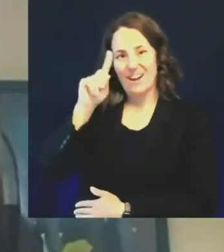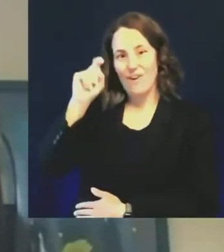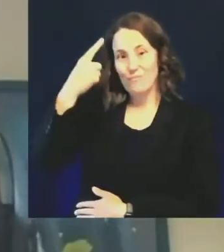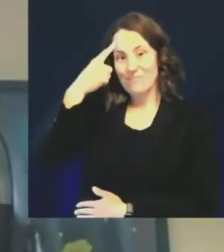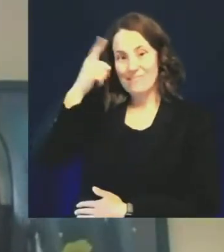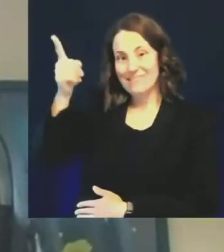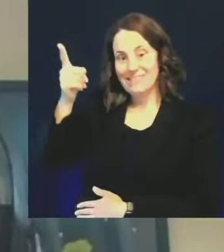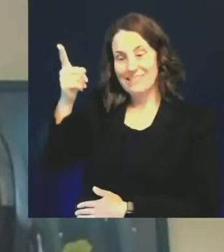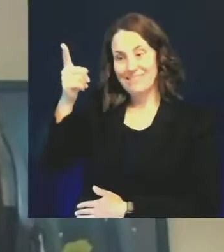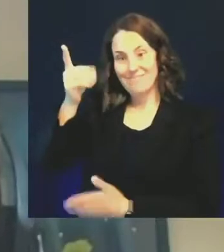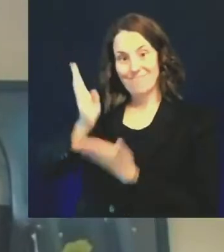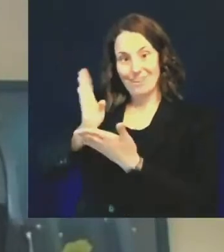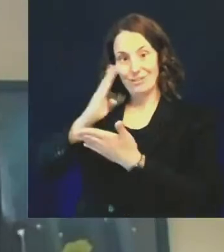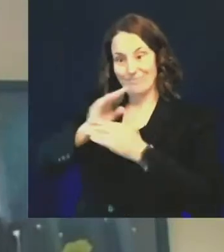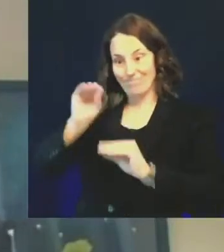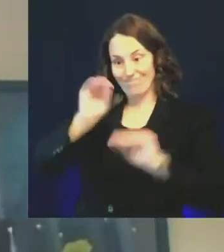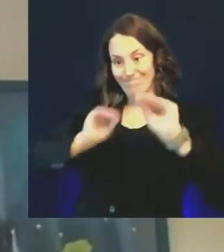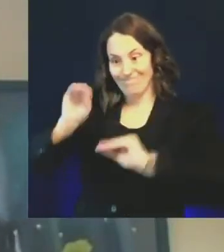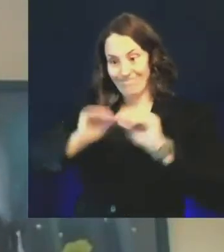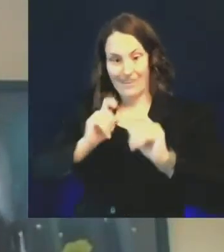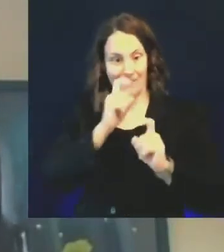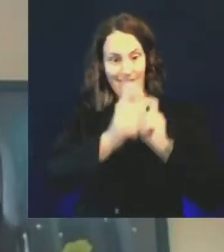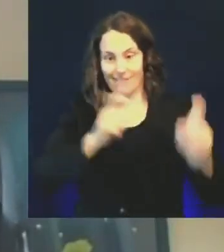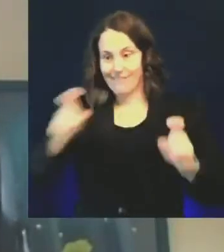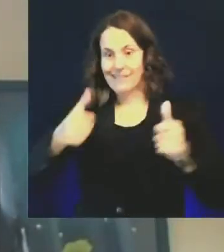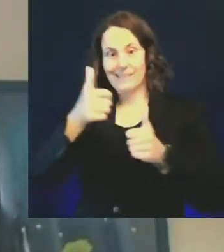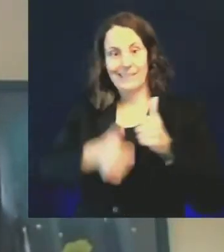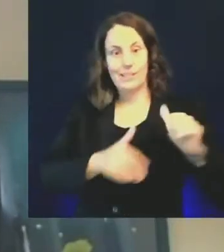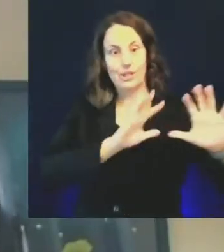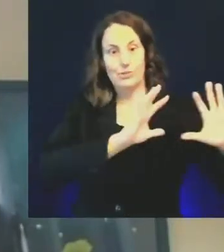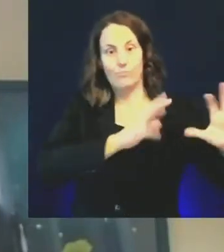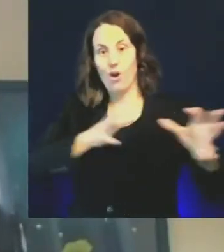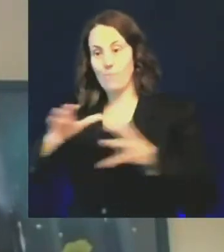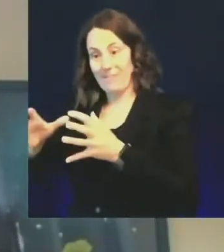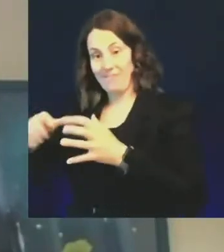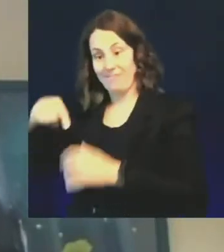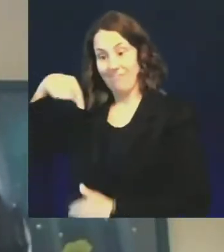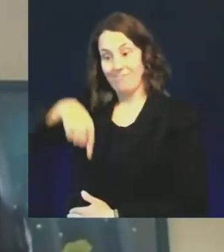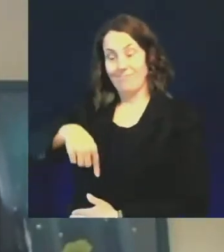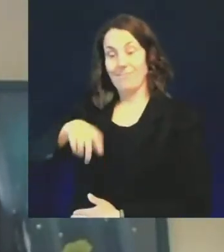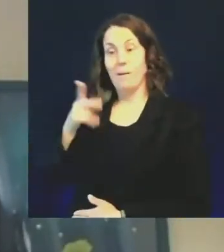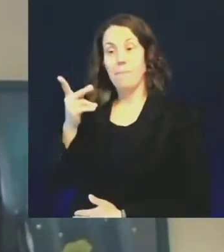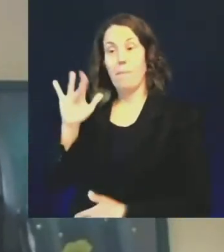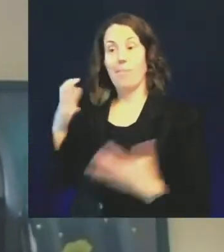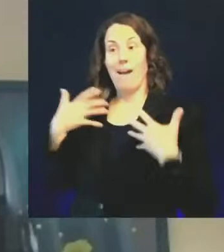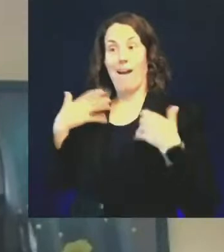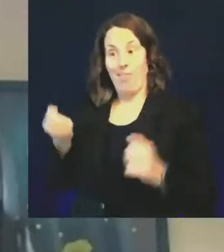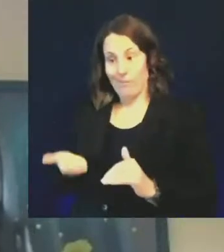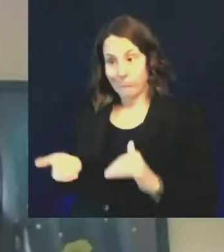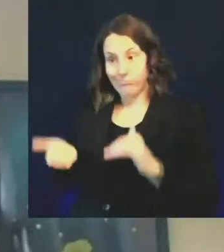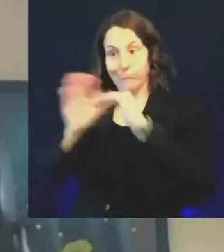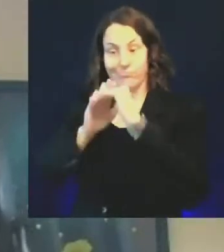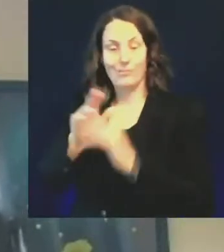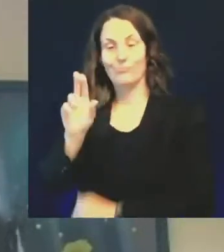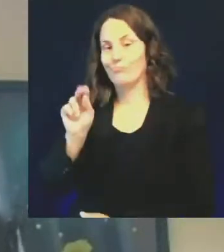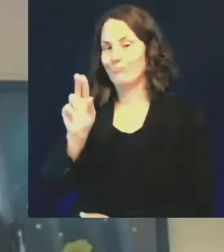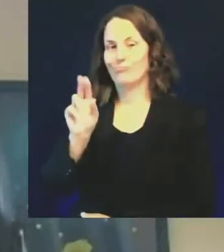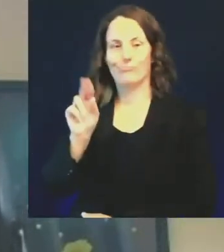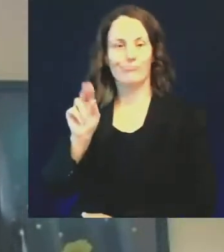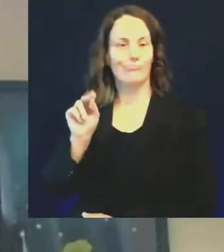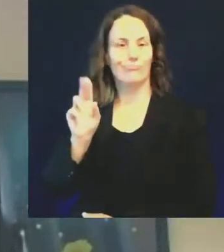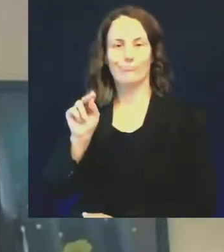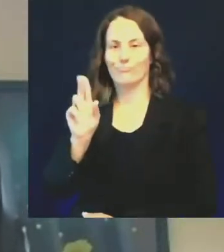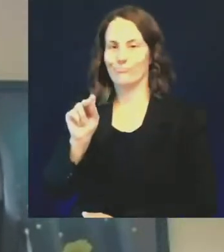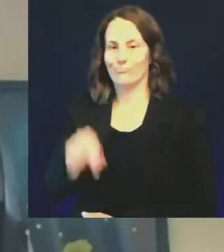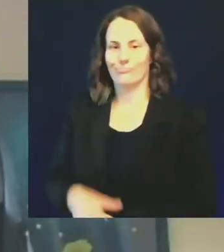so that position we hold as a state, as one of the states with a lower per capita